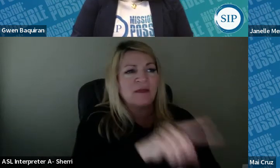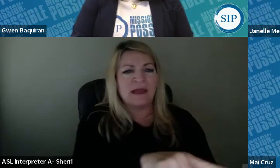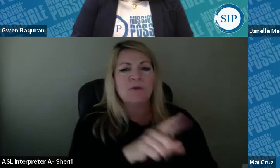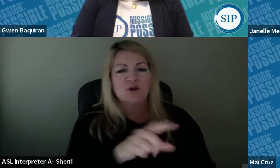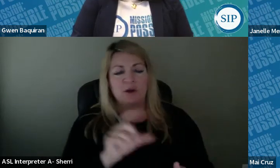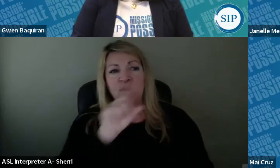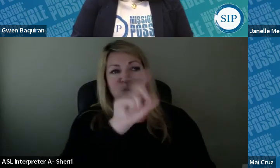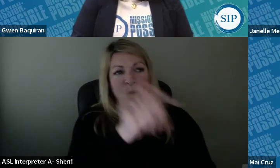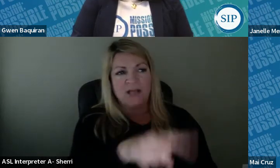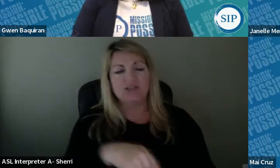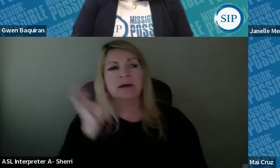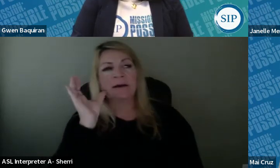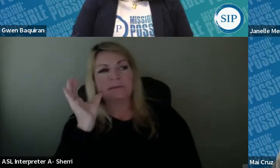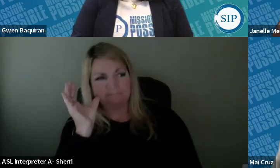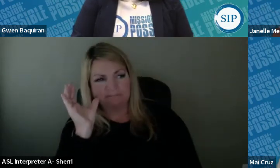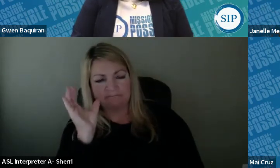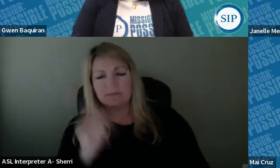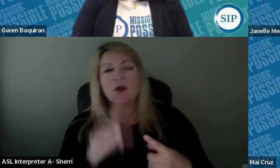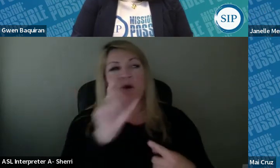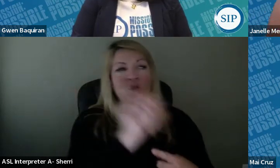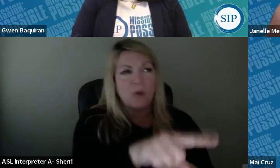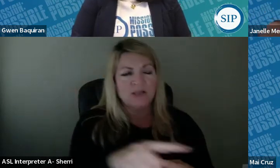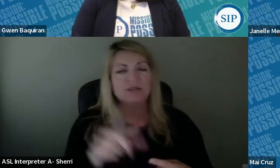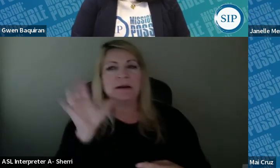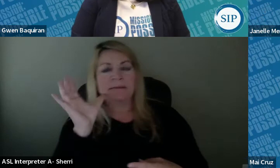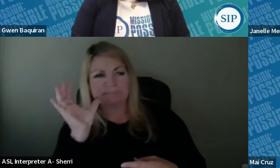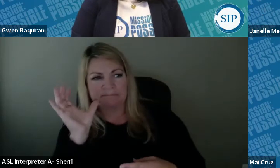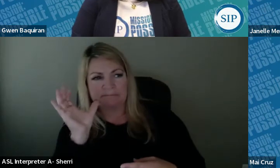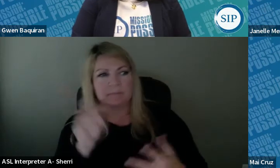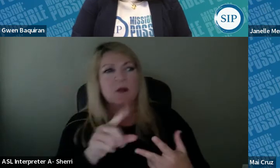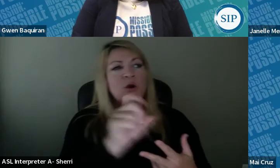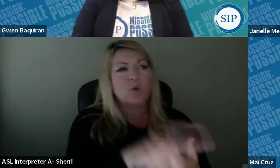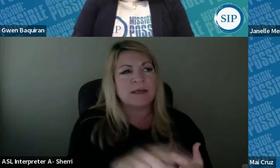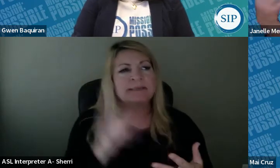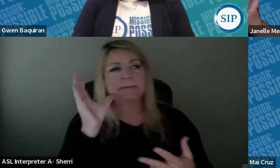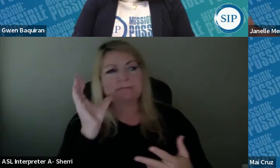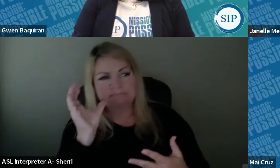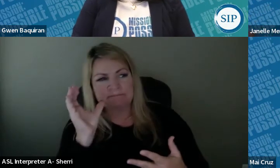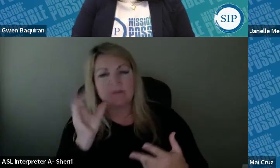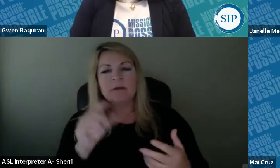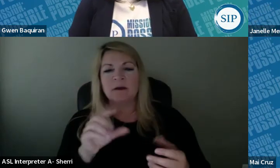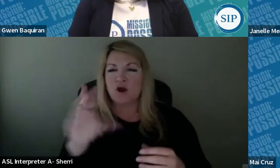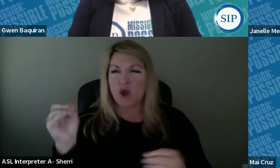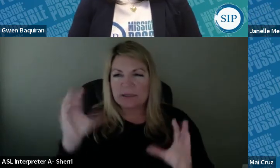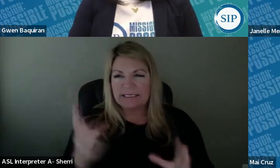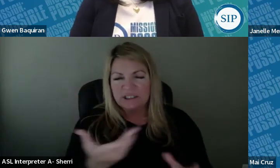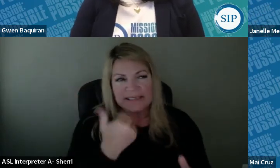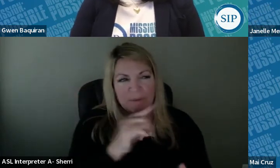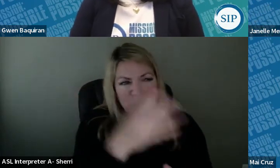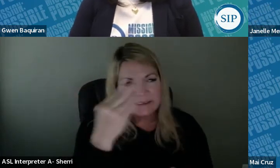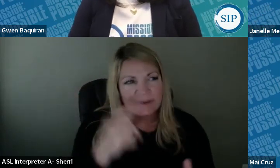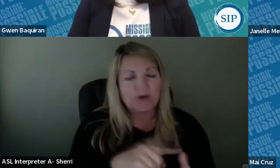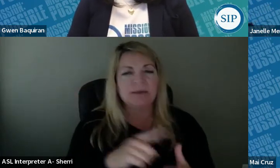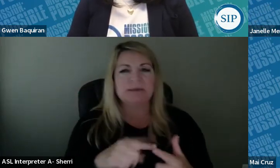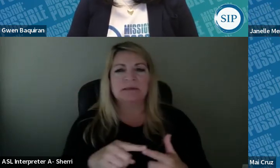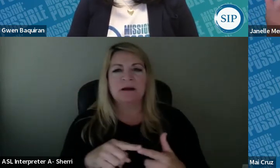empathically listening. And so you start with basic questions like, tell me about your experience with co-teaching. What have been some of